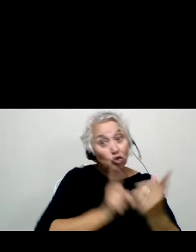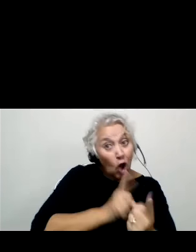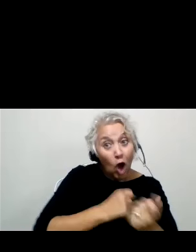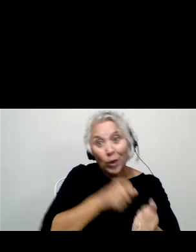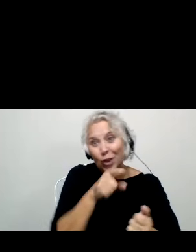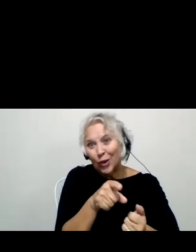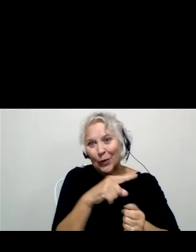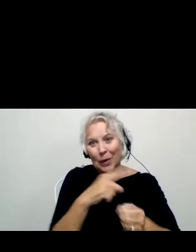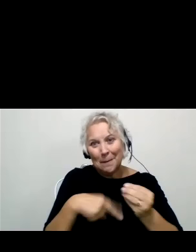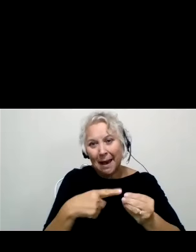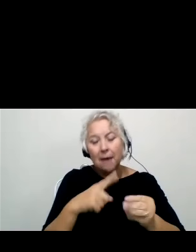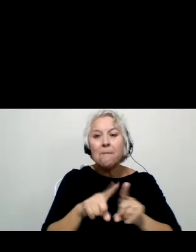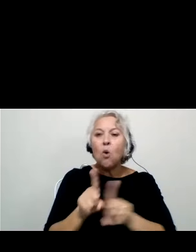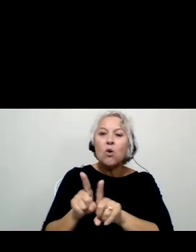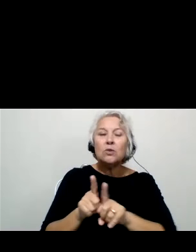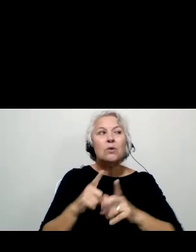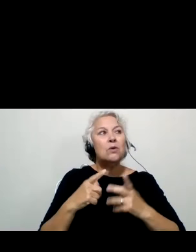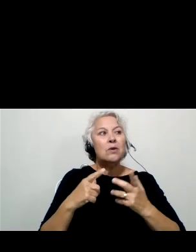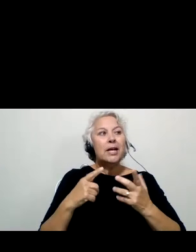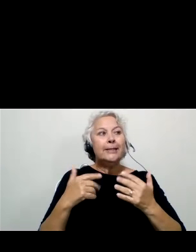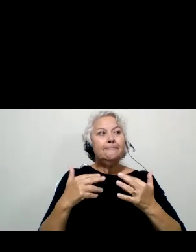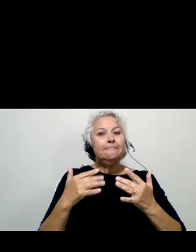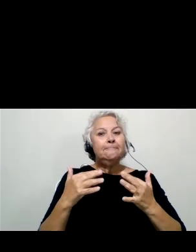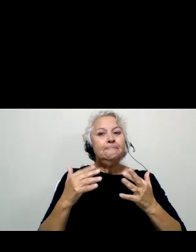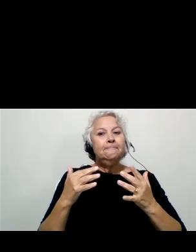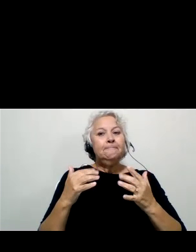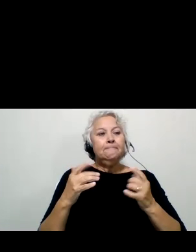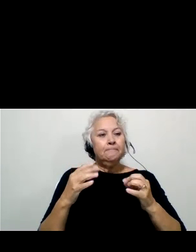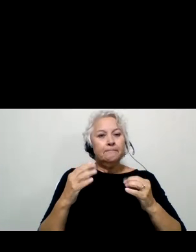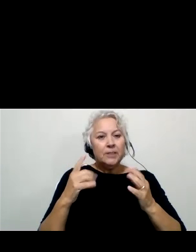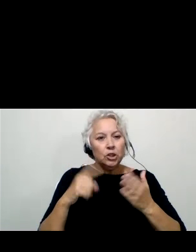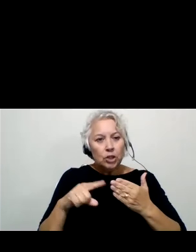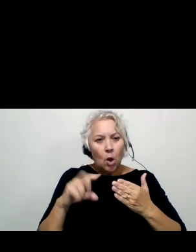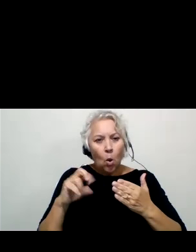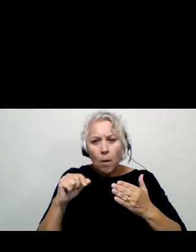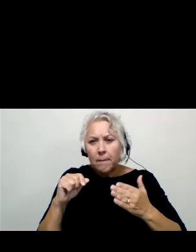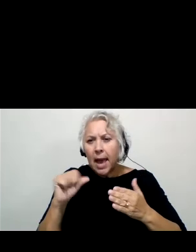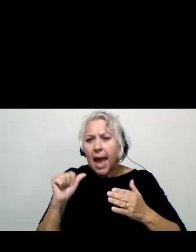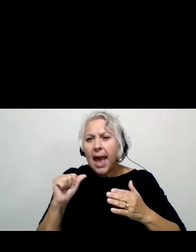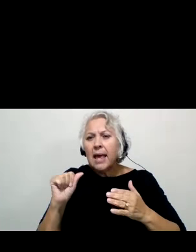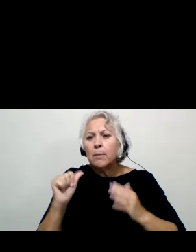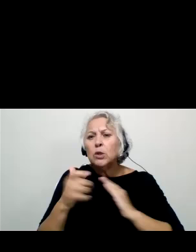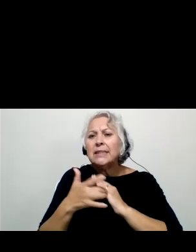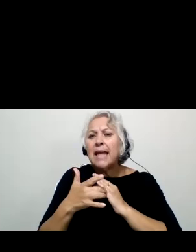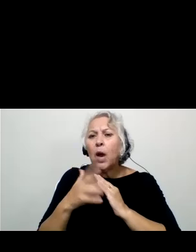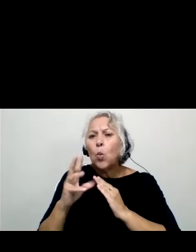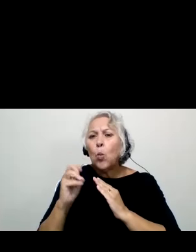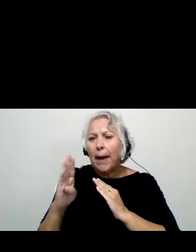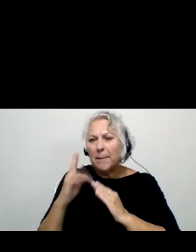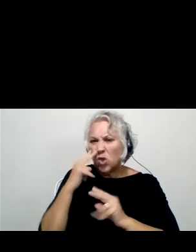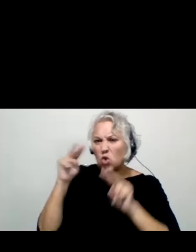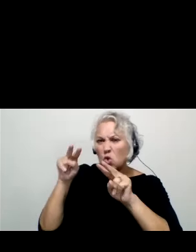ideas, but then certainly check on the Oklahoma Able Tech website for it. Realize that